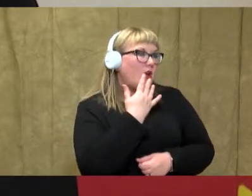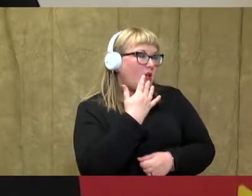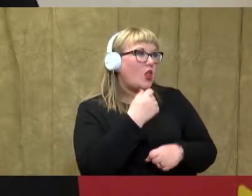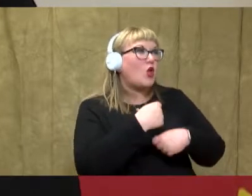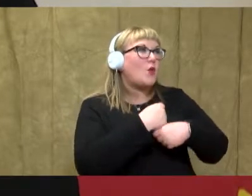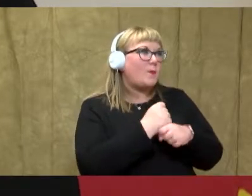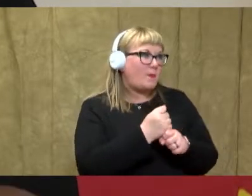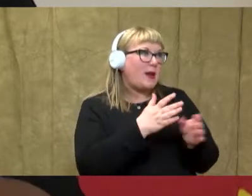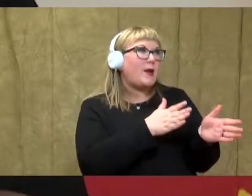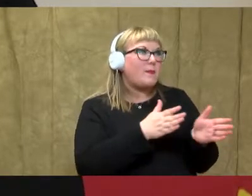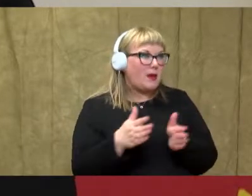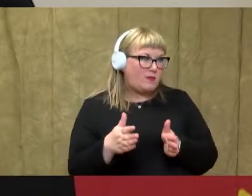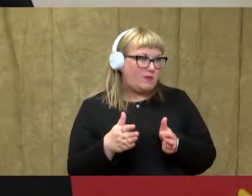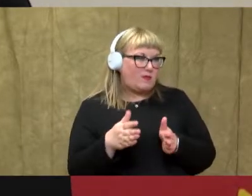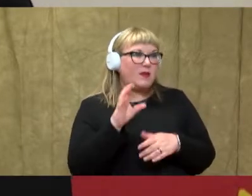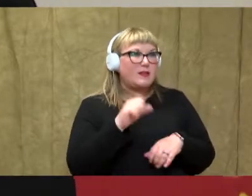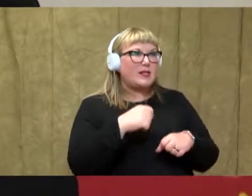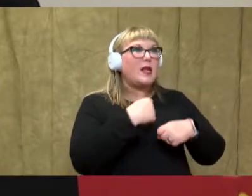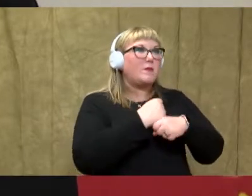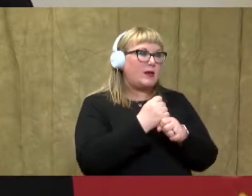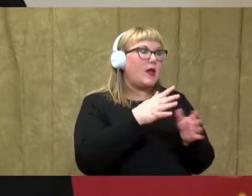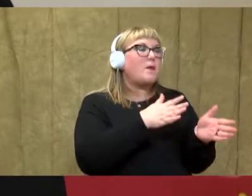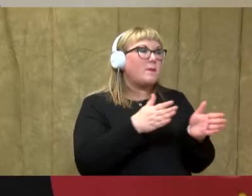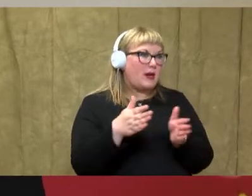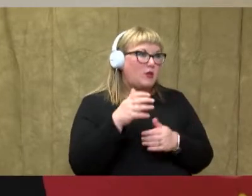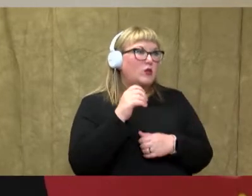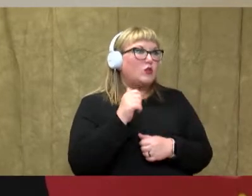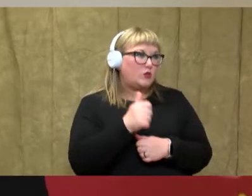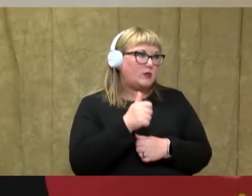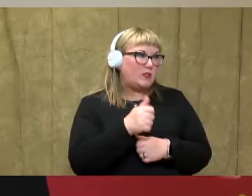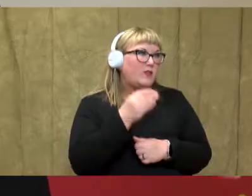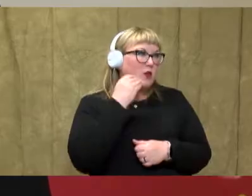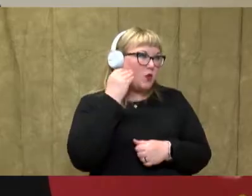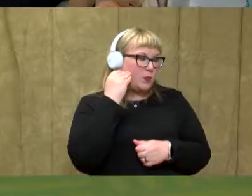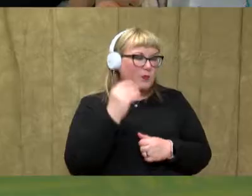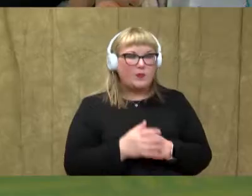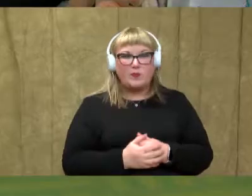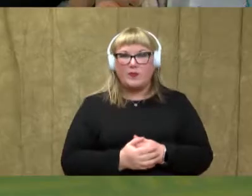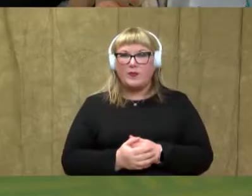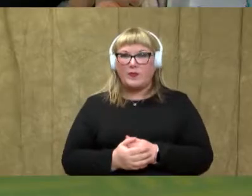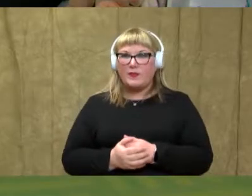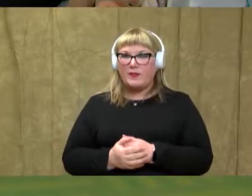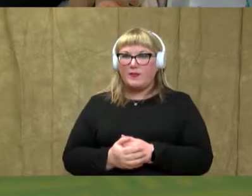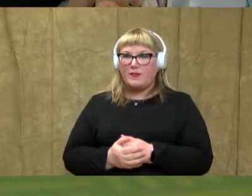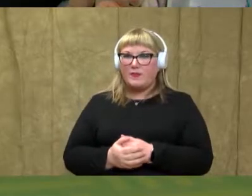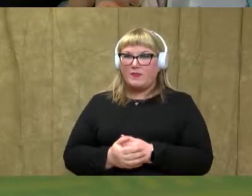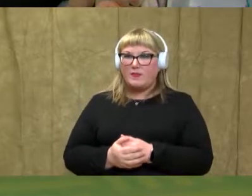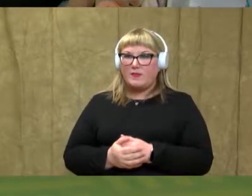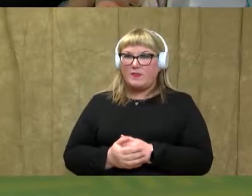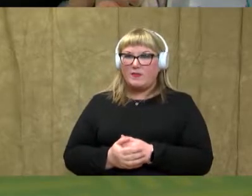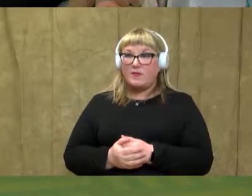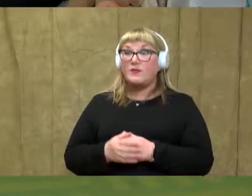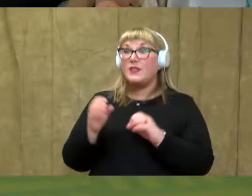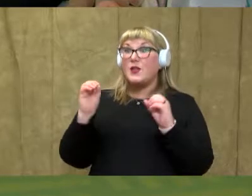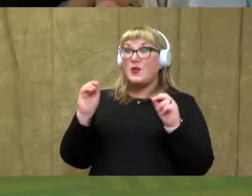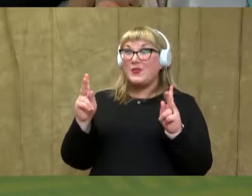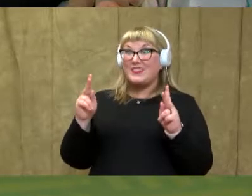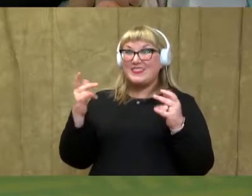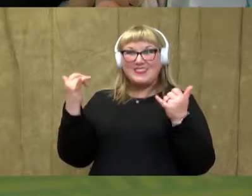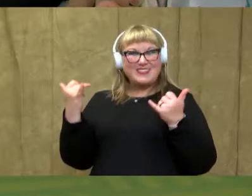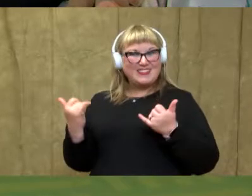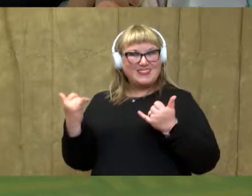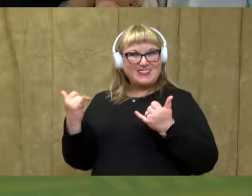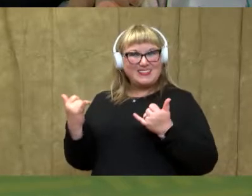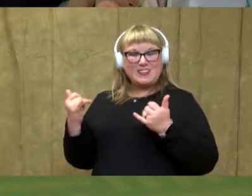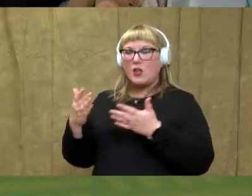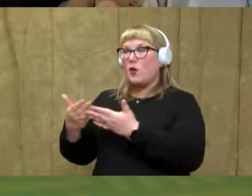pattern. So you can make your own pattern at home. I'll talk about safekeepers. Okay, now, we're also,